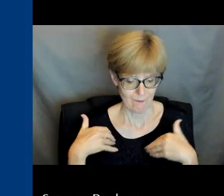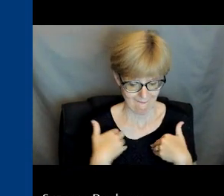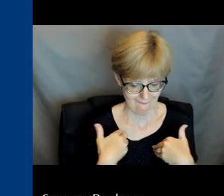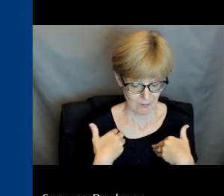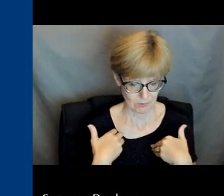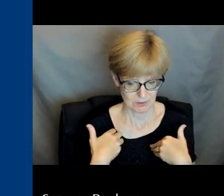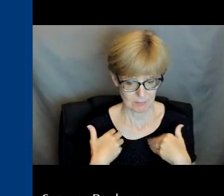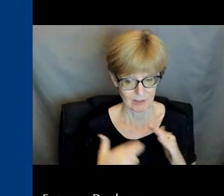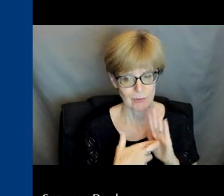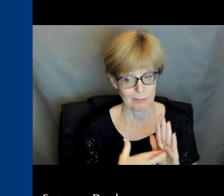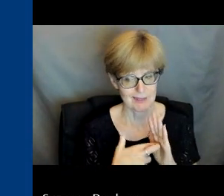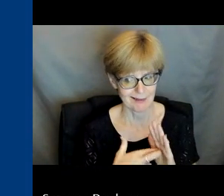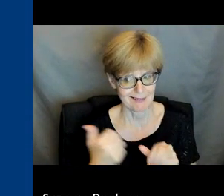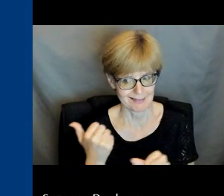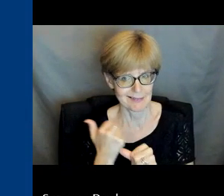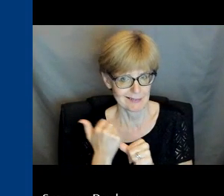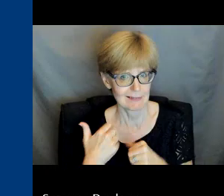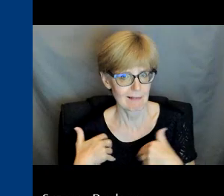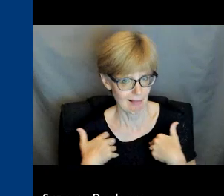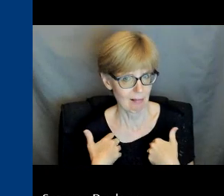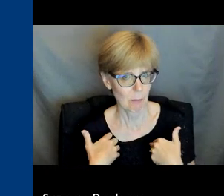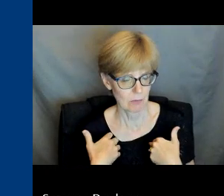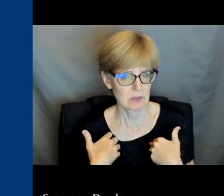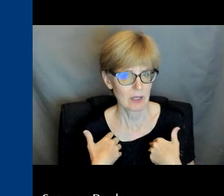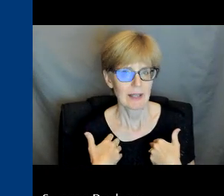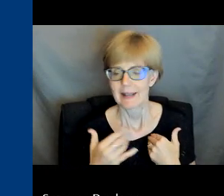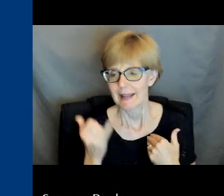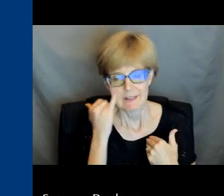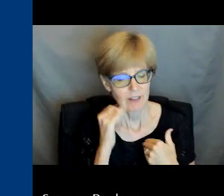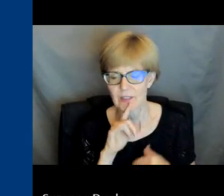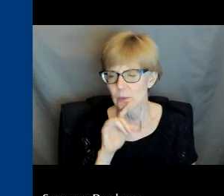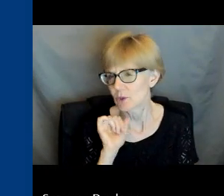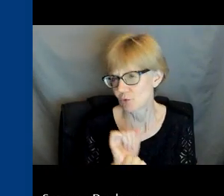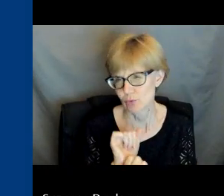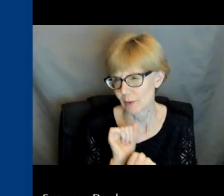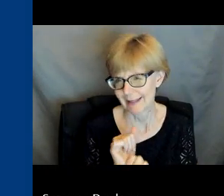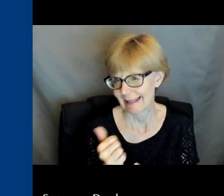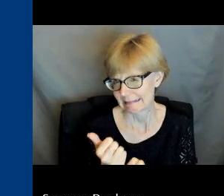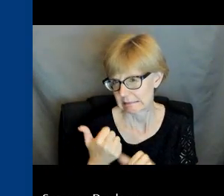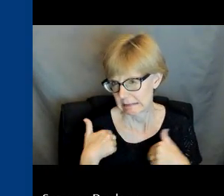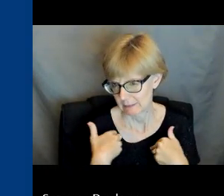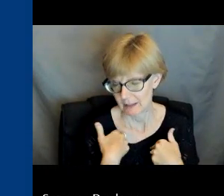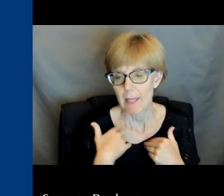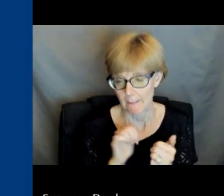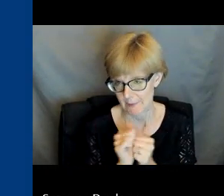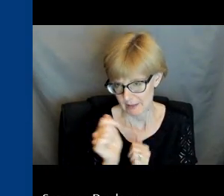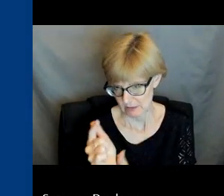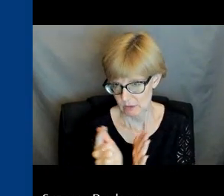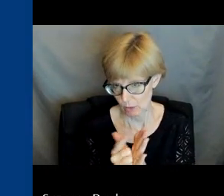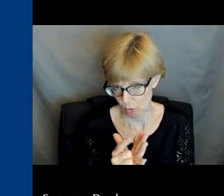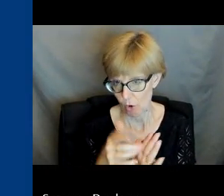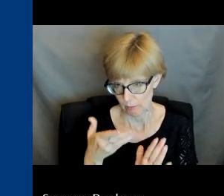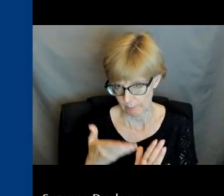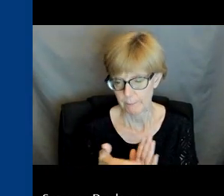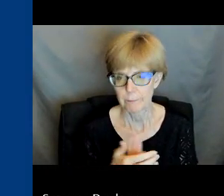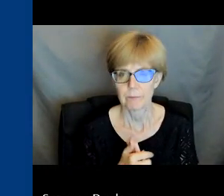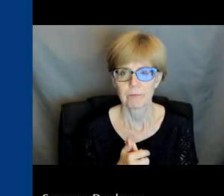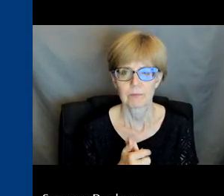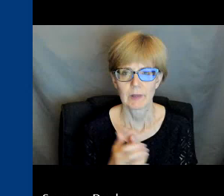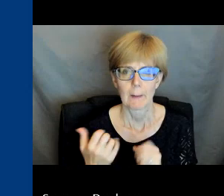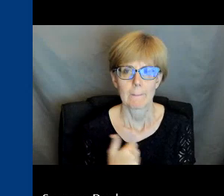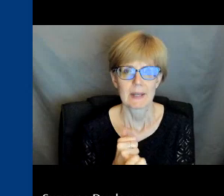assistance animals, even if they weren't truly assistance animals. So they did pass this act, which makes